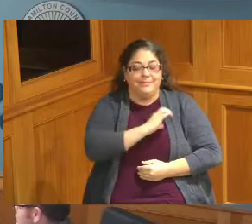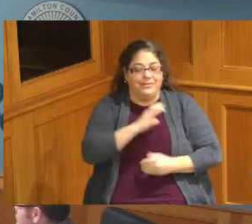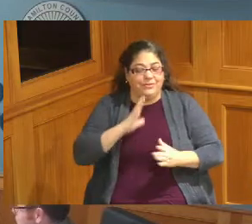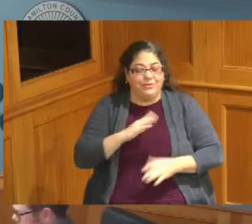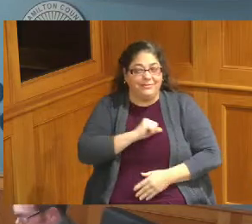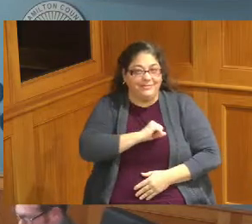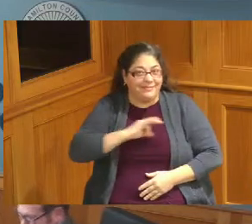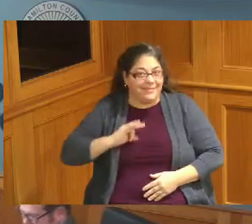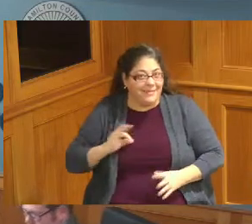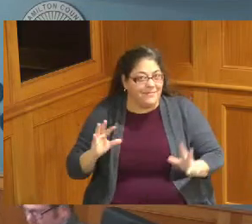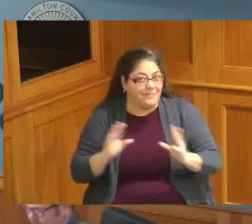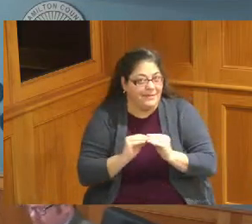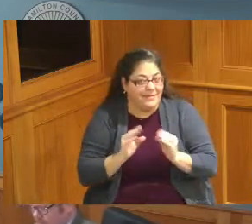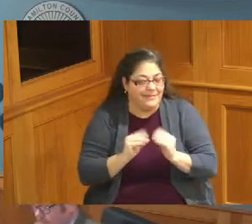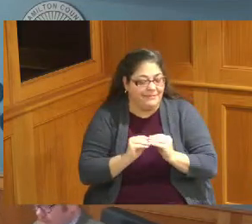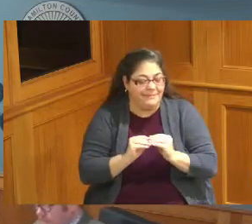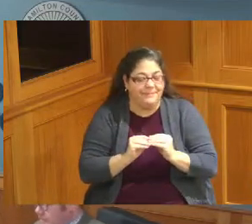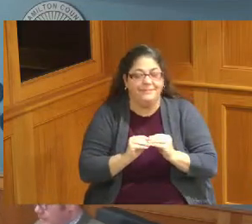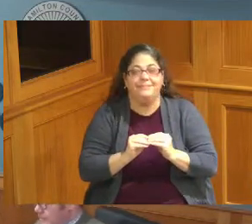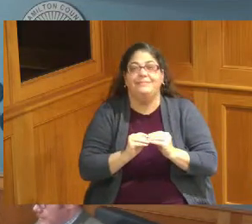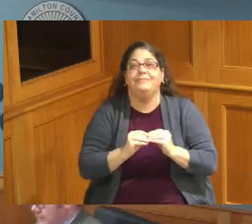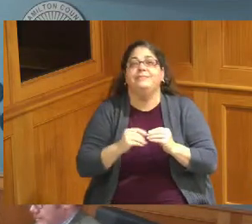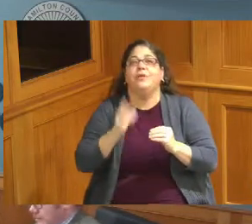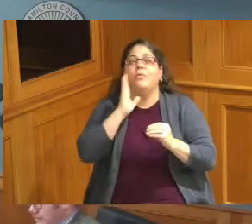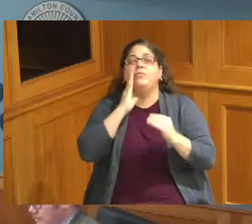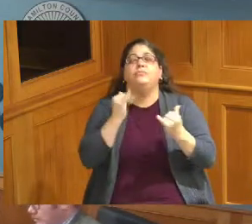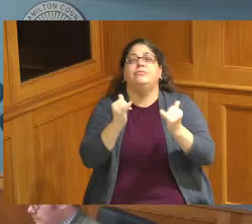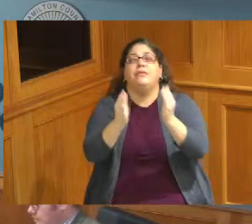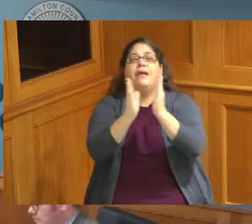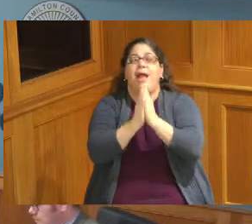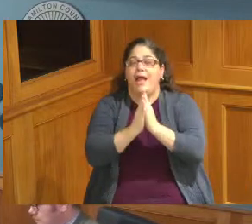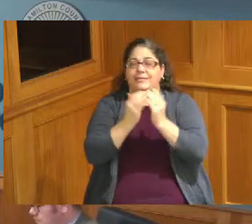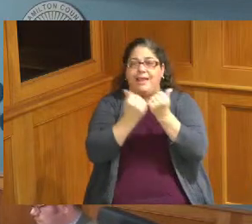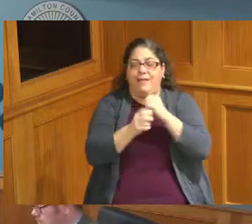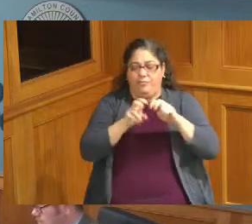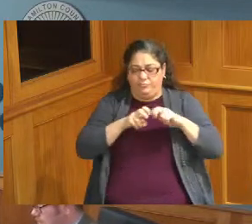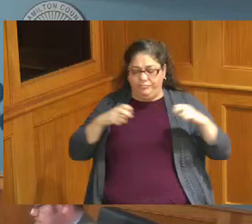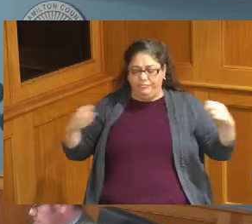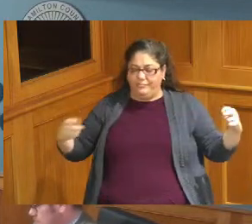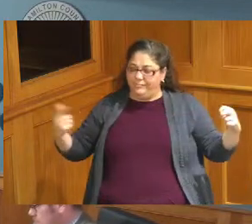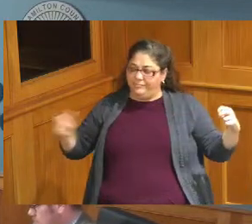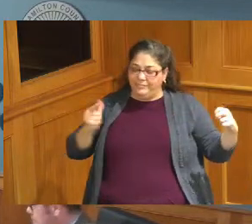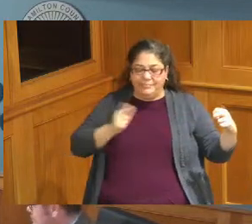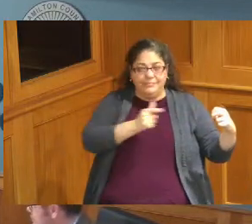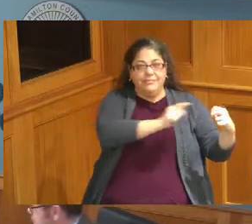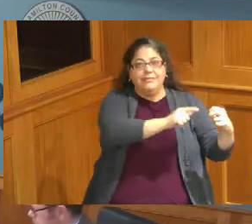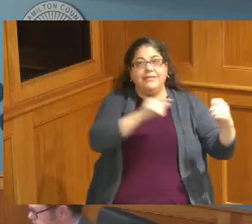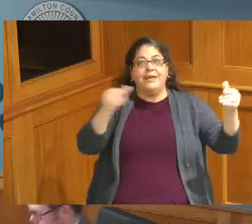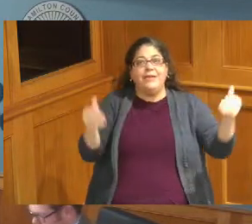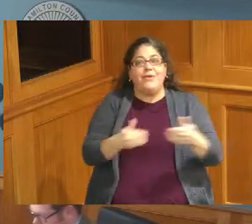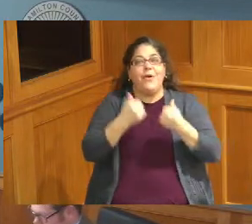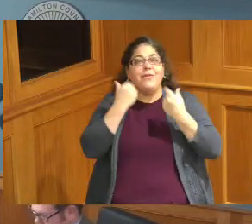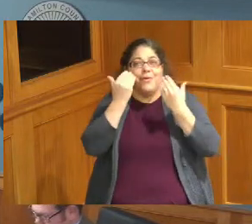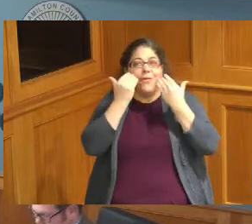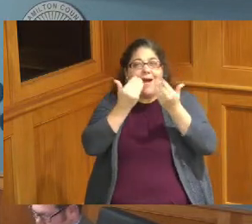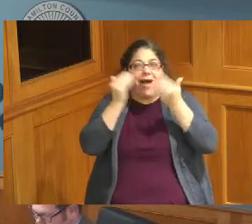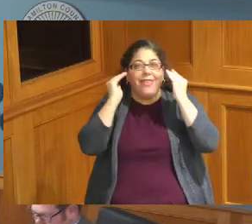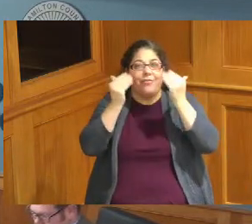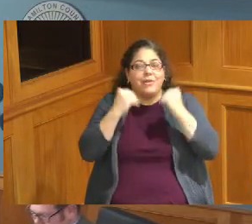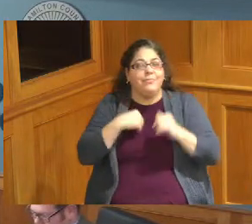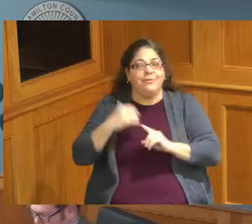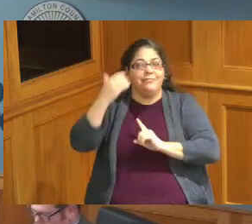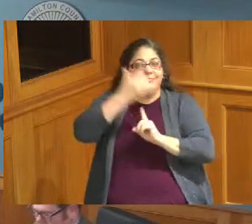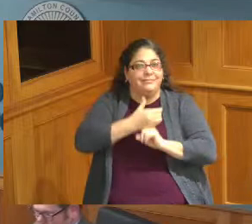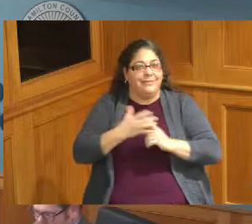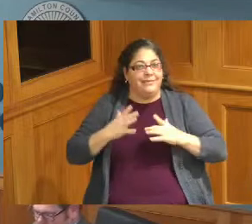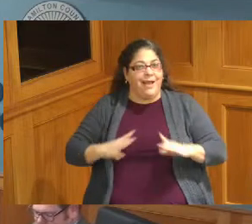staff meeting. I'm going to ask the dais to introduce ourselves. We know it's Halloween, but we are not in costume.